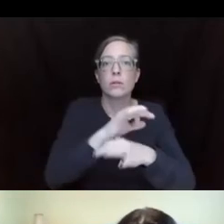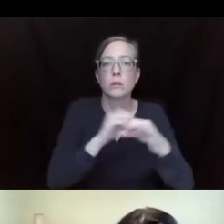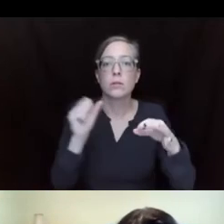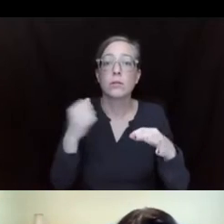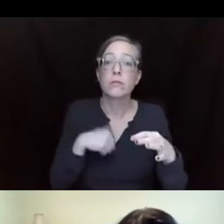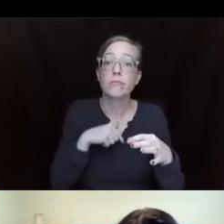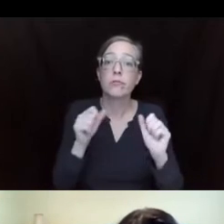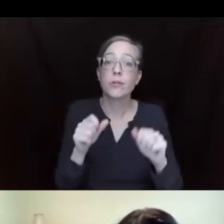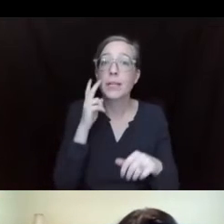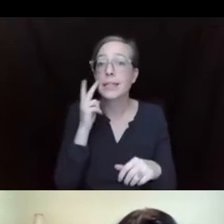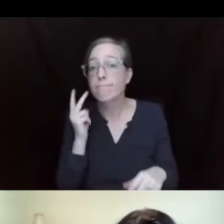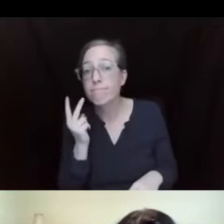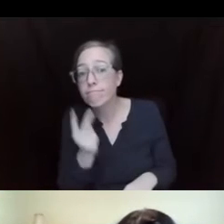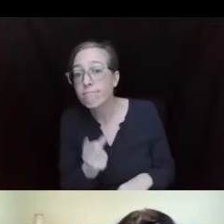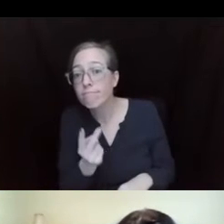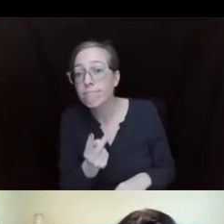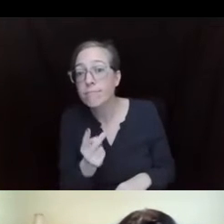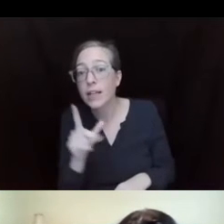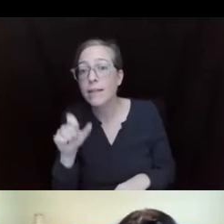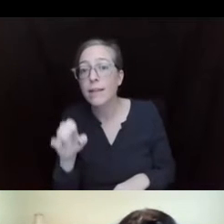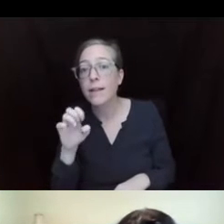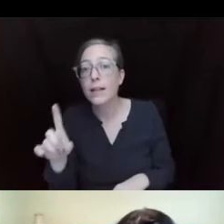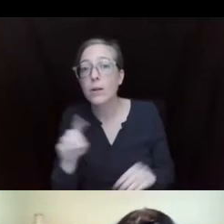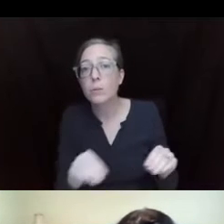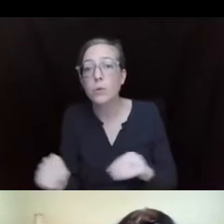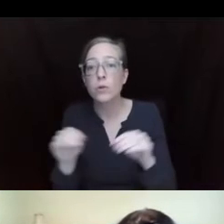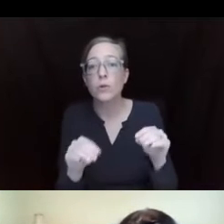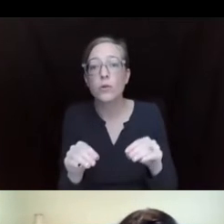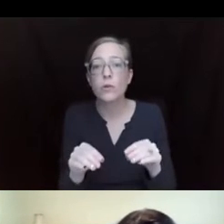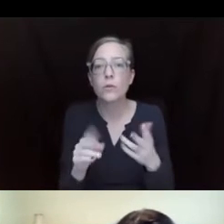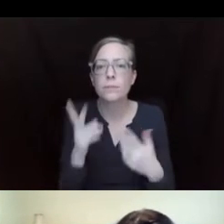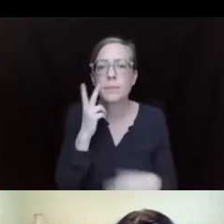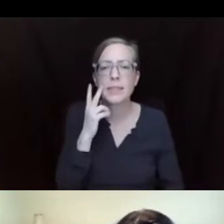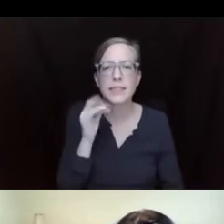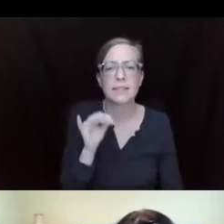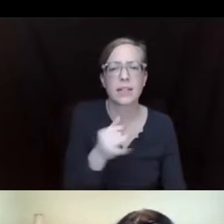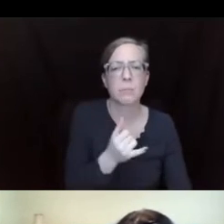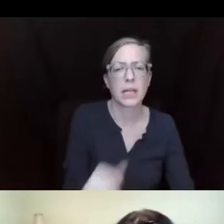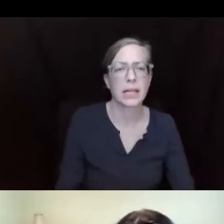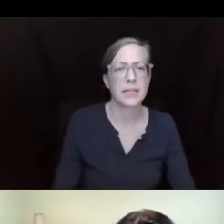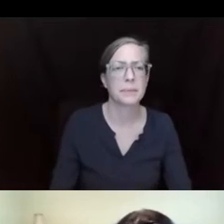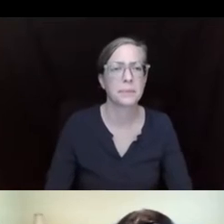liquid. Maybe it wants to be here. Let me see if I can play it over here.